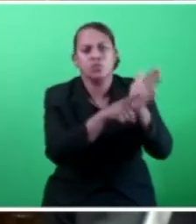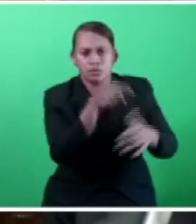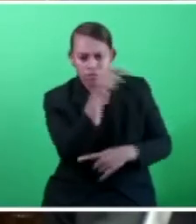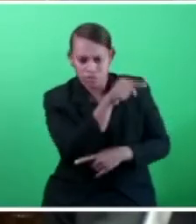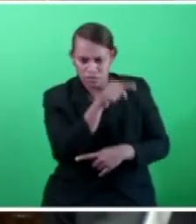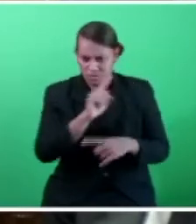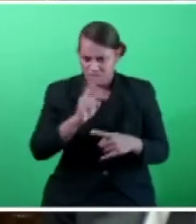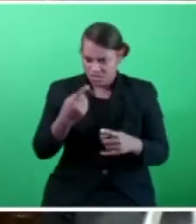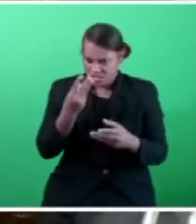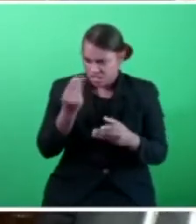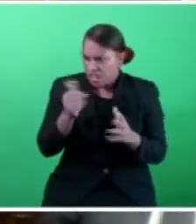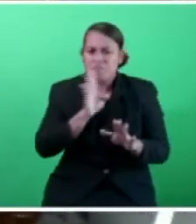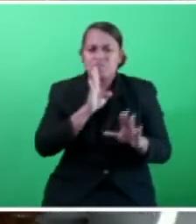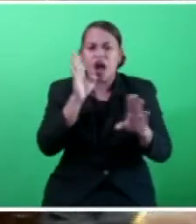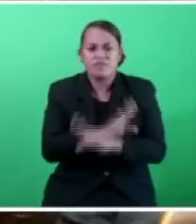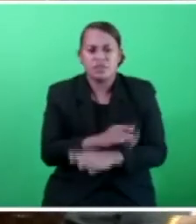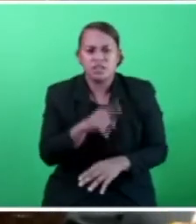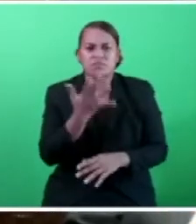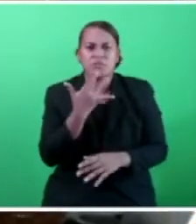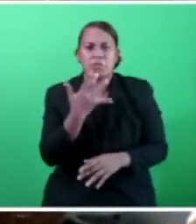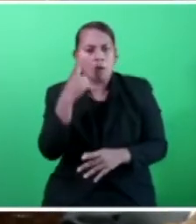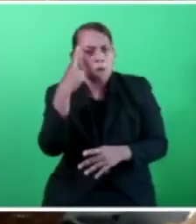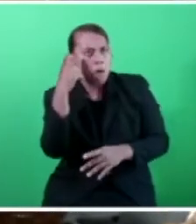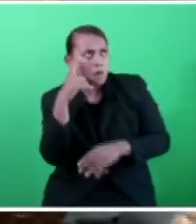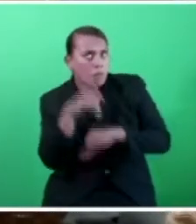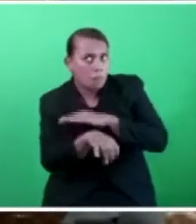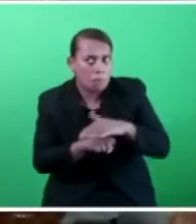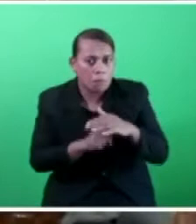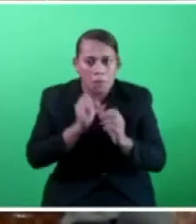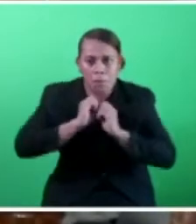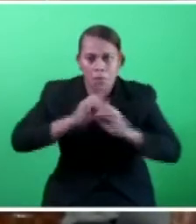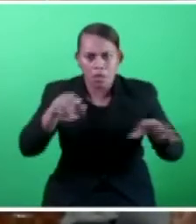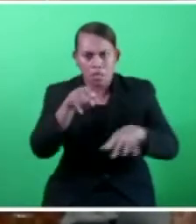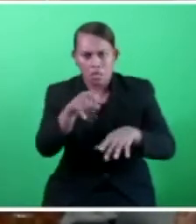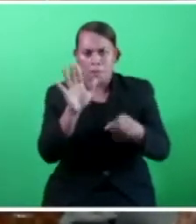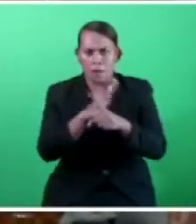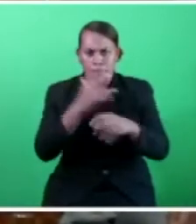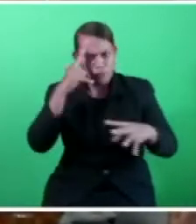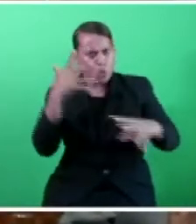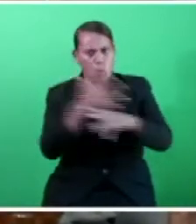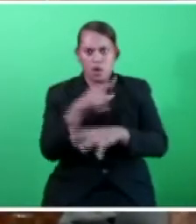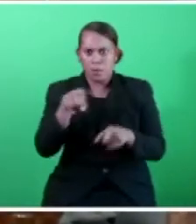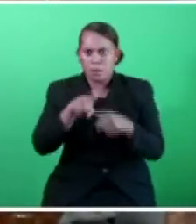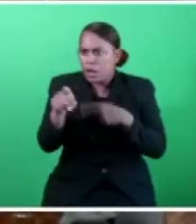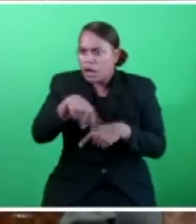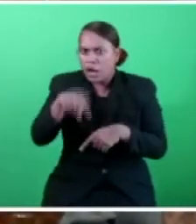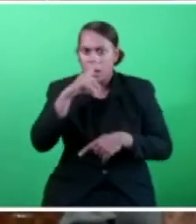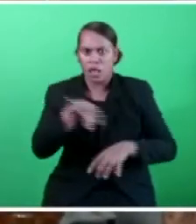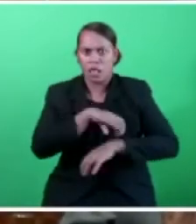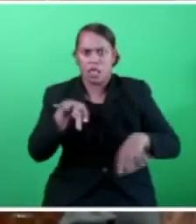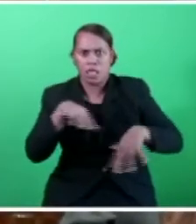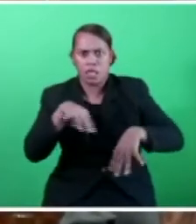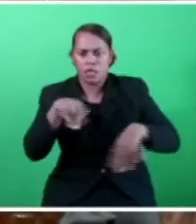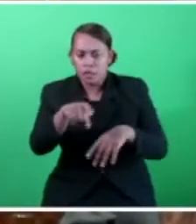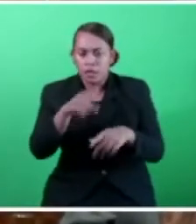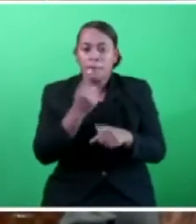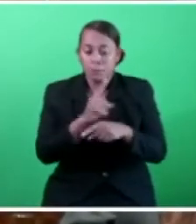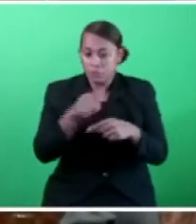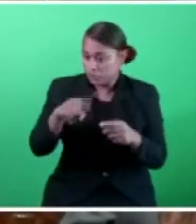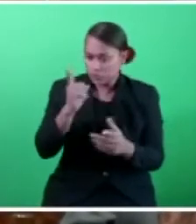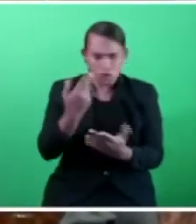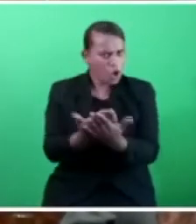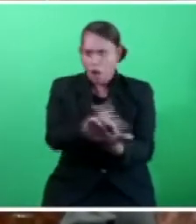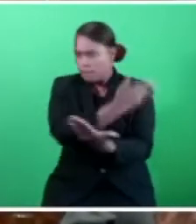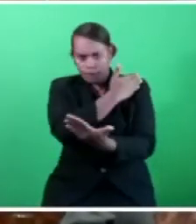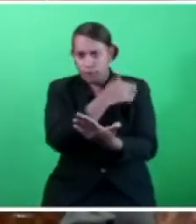vital information was completely missing. Luckily, we got onto them and removed that story online, but the damage was